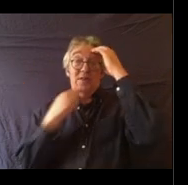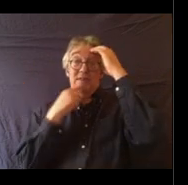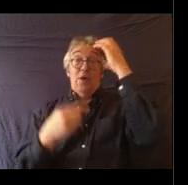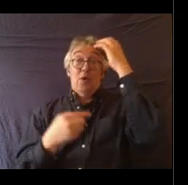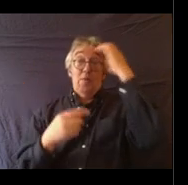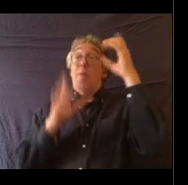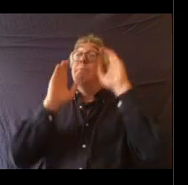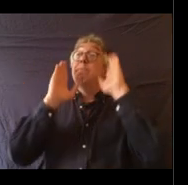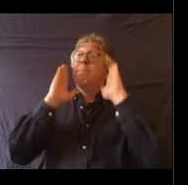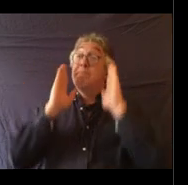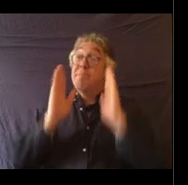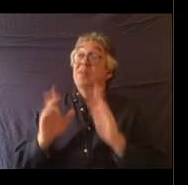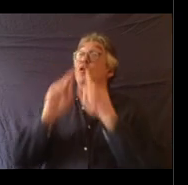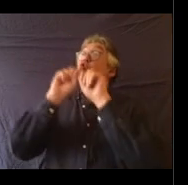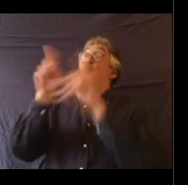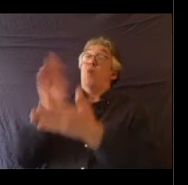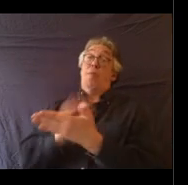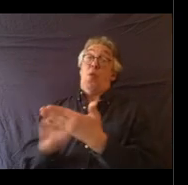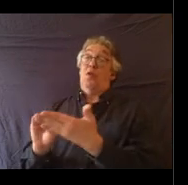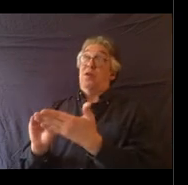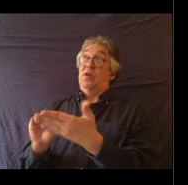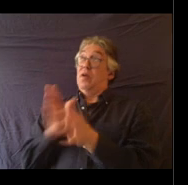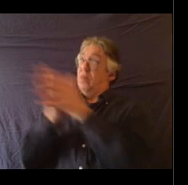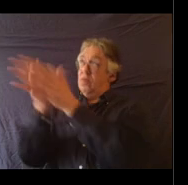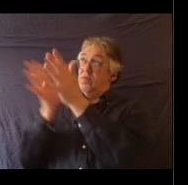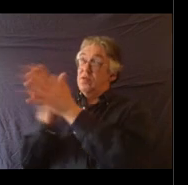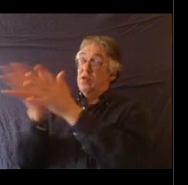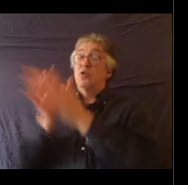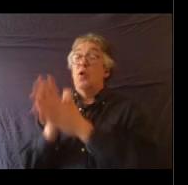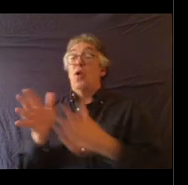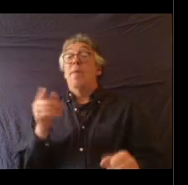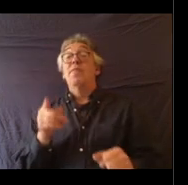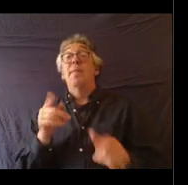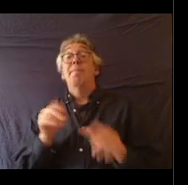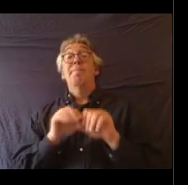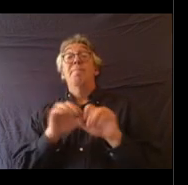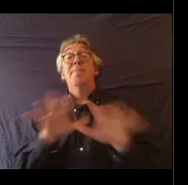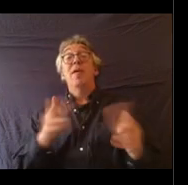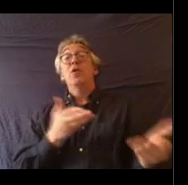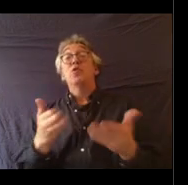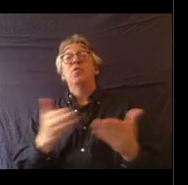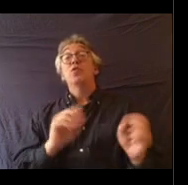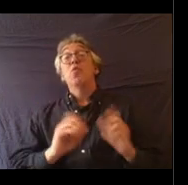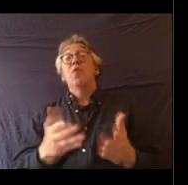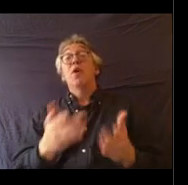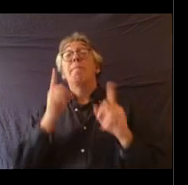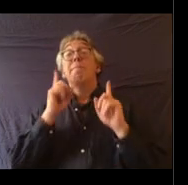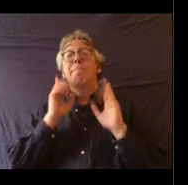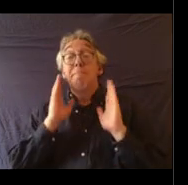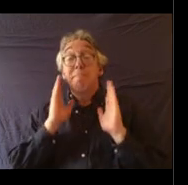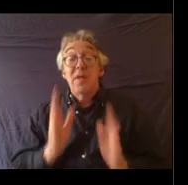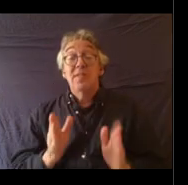ensure that media services providers report on a regular basis to the national